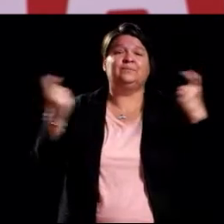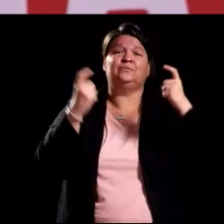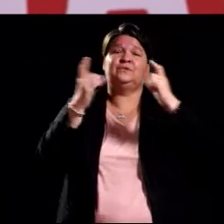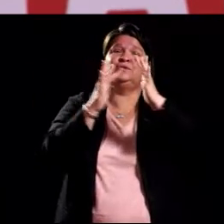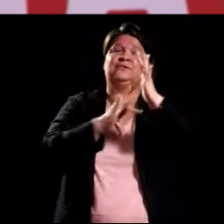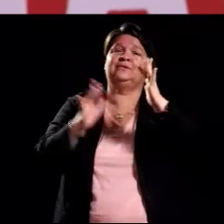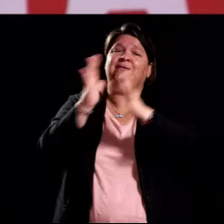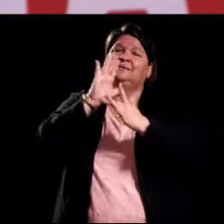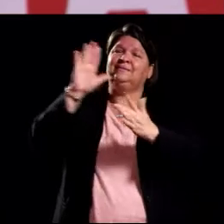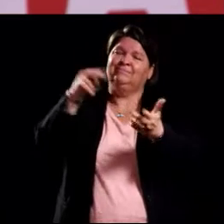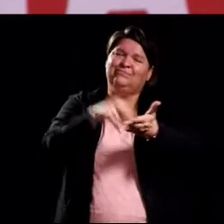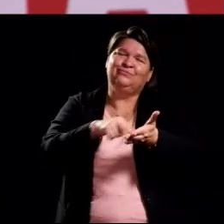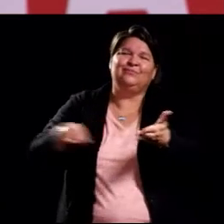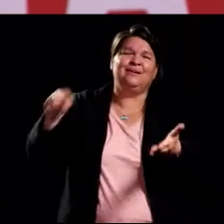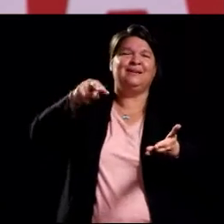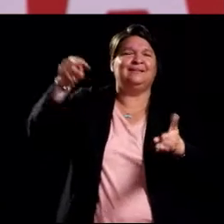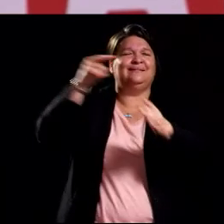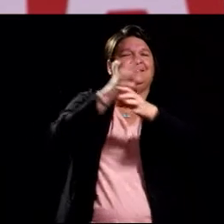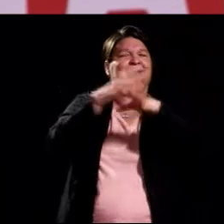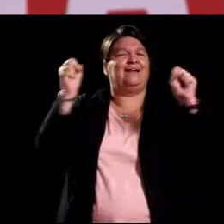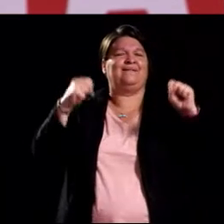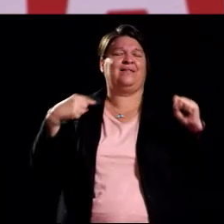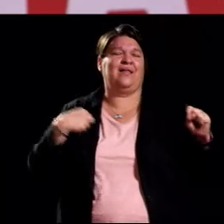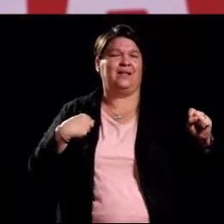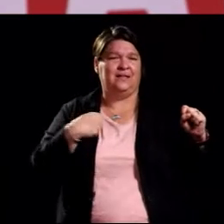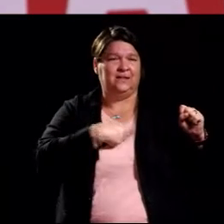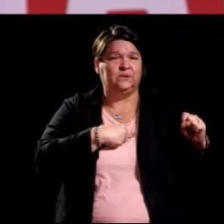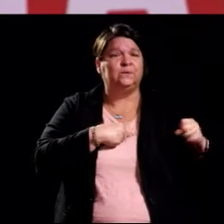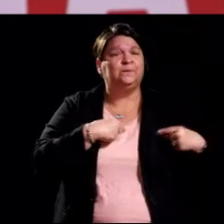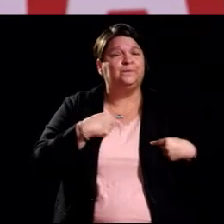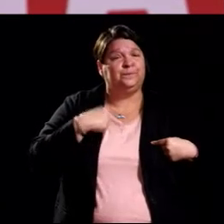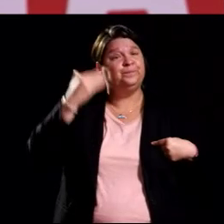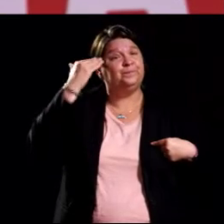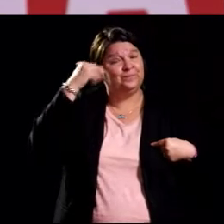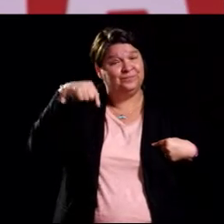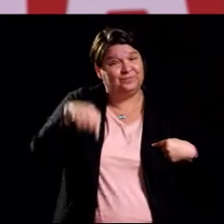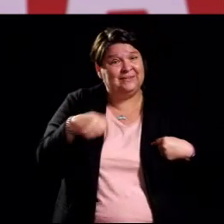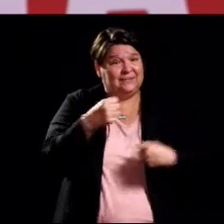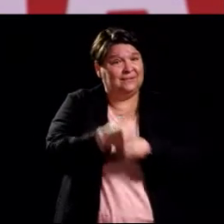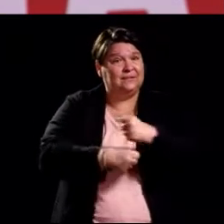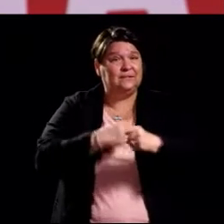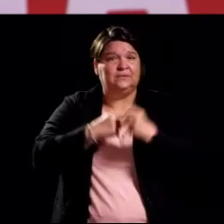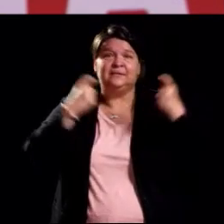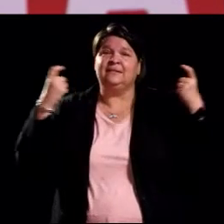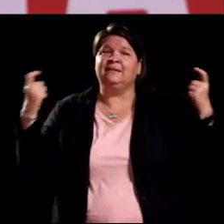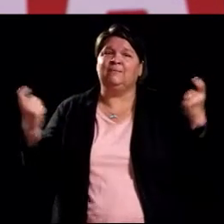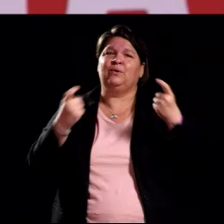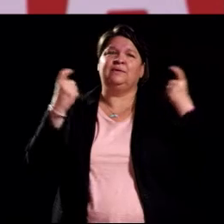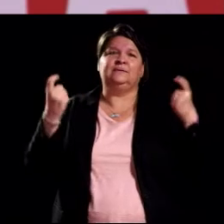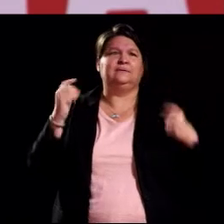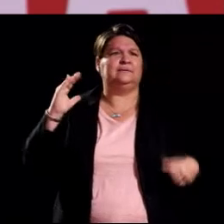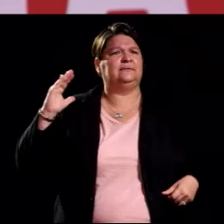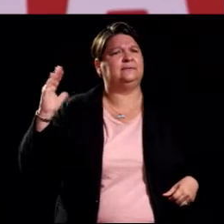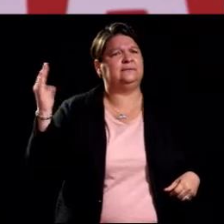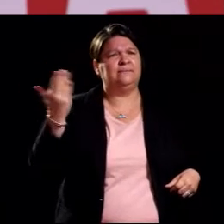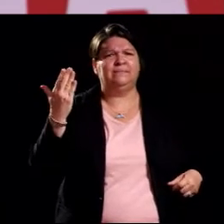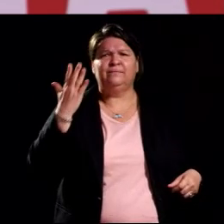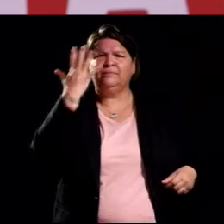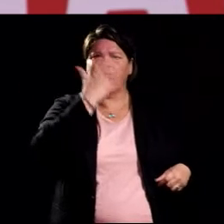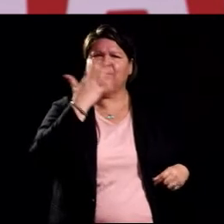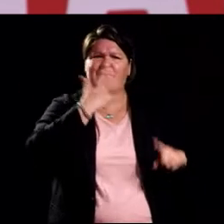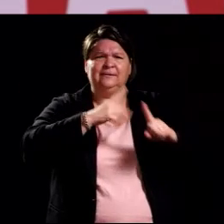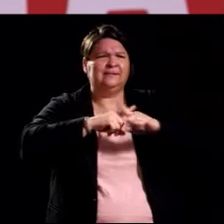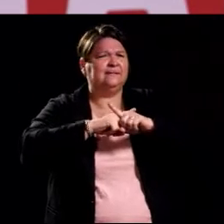year's celebration is going to look a whole lot different from any Easter I can remember, or you either, I'm sure. As it says